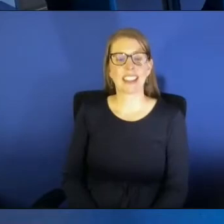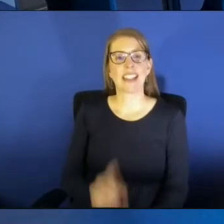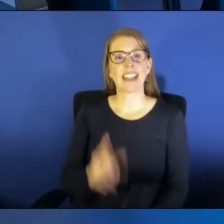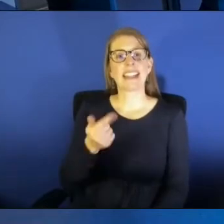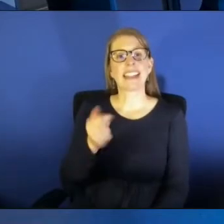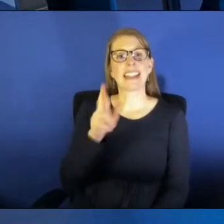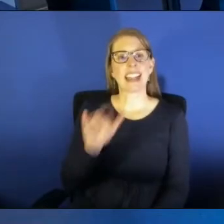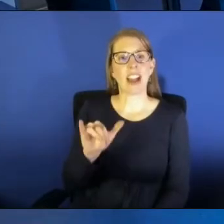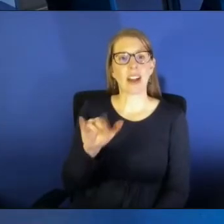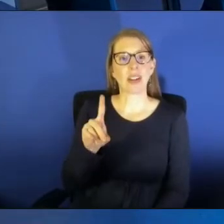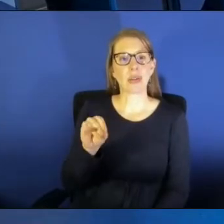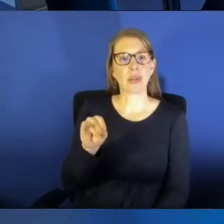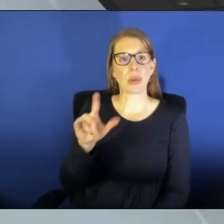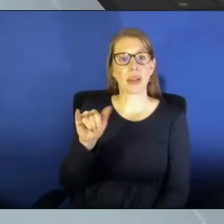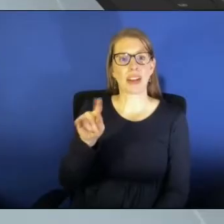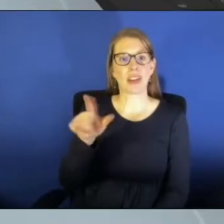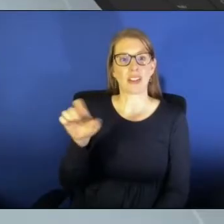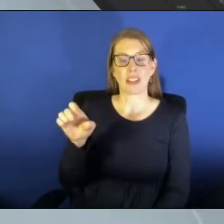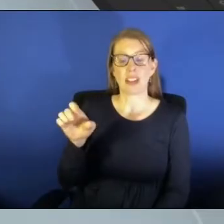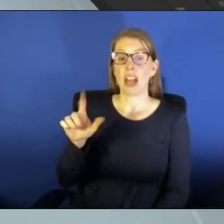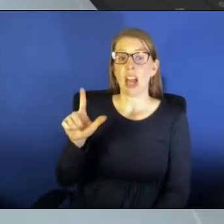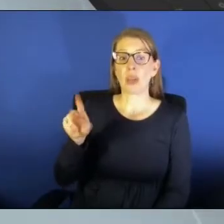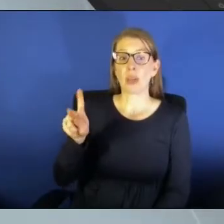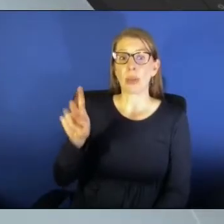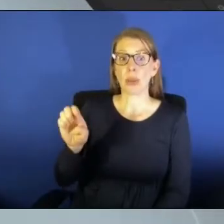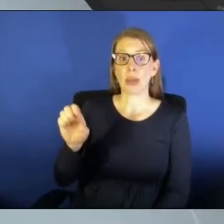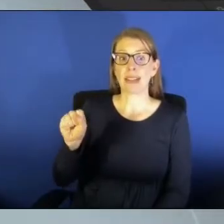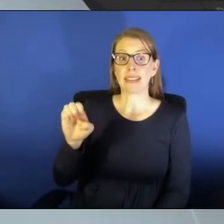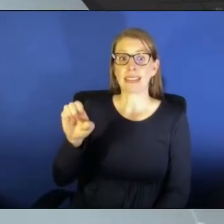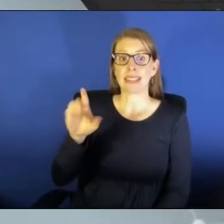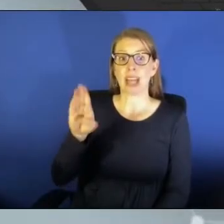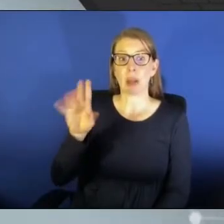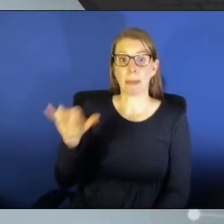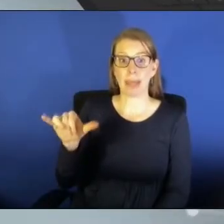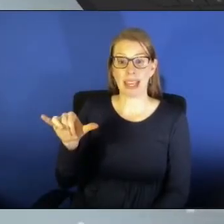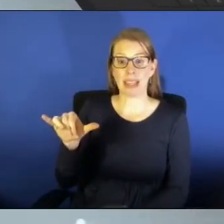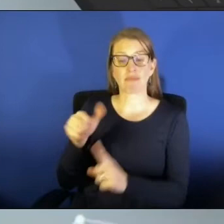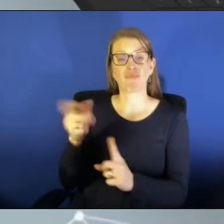Luke Selby. Remember to share this link with people you think might